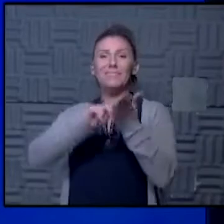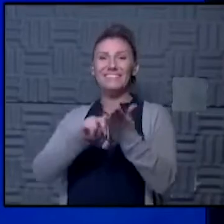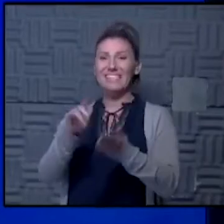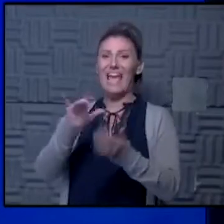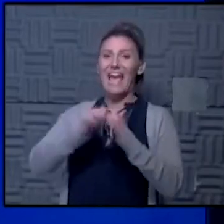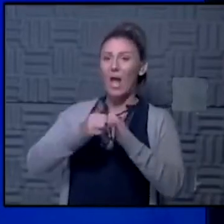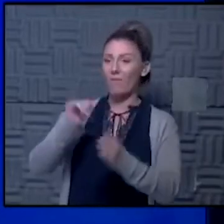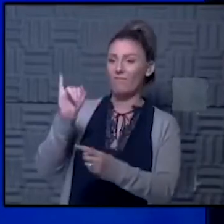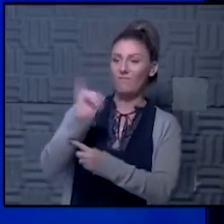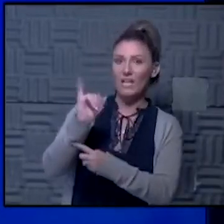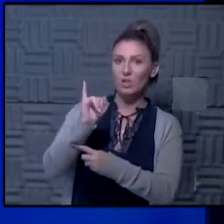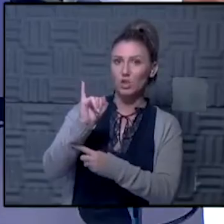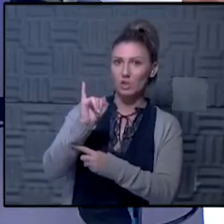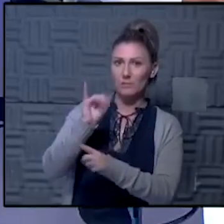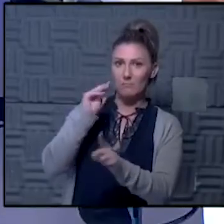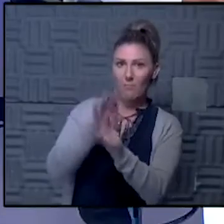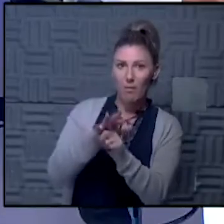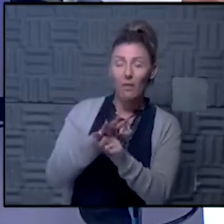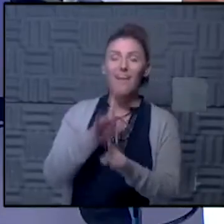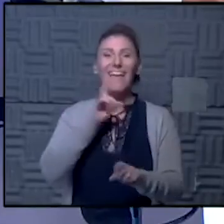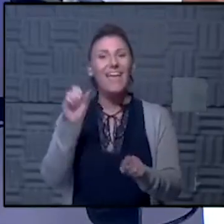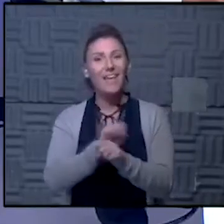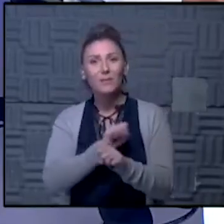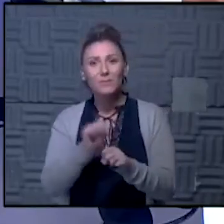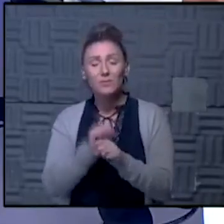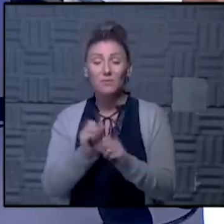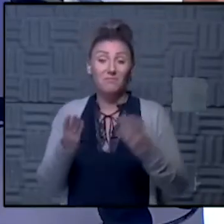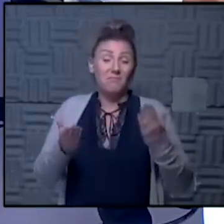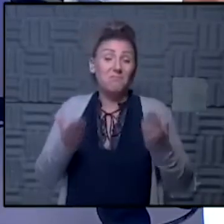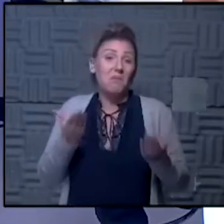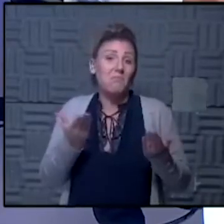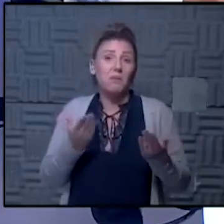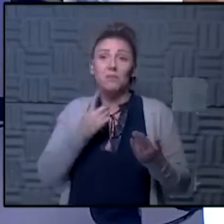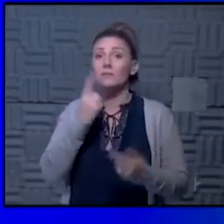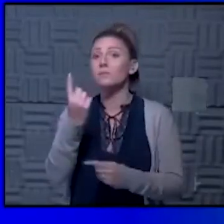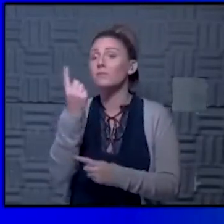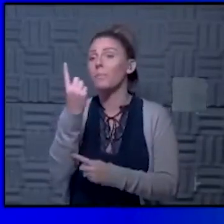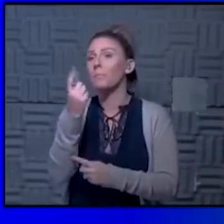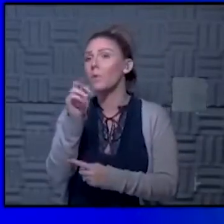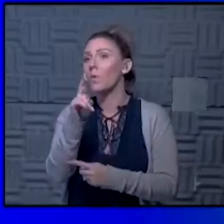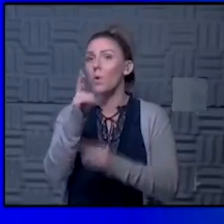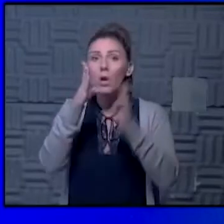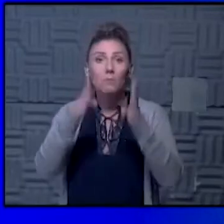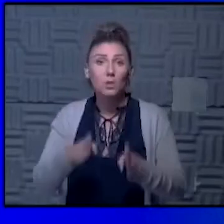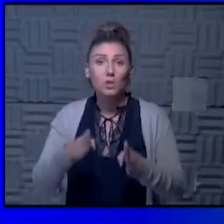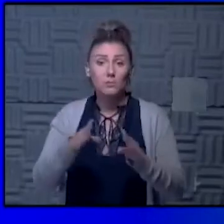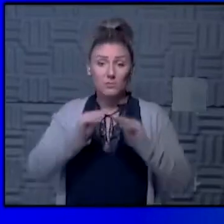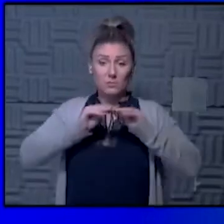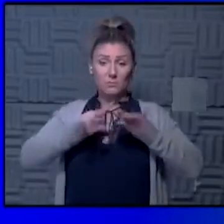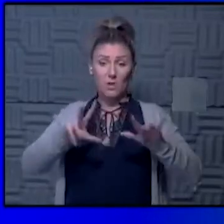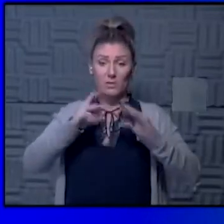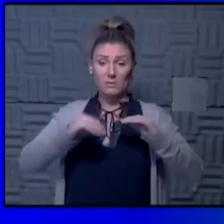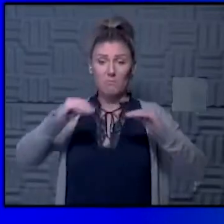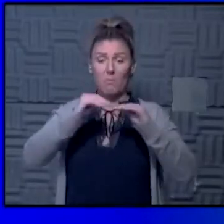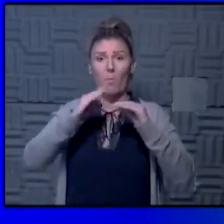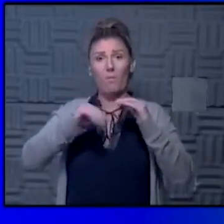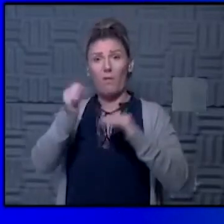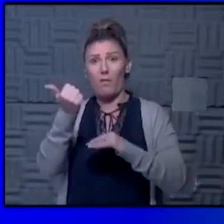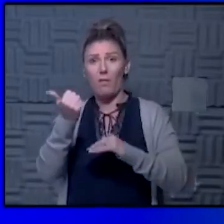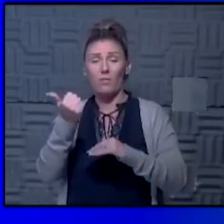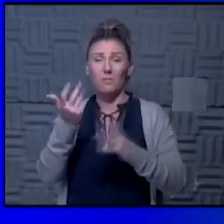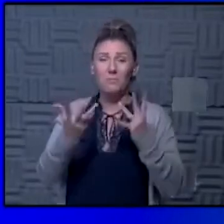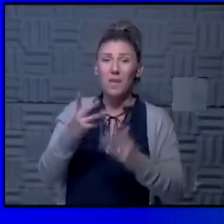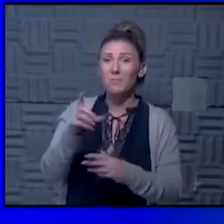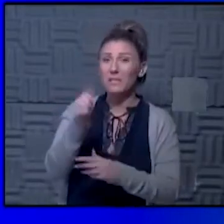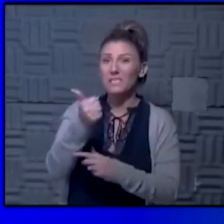this virus. Yeah, absolutely. We maybe somebody or a person does spread it more. We know that maybe